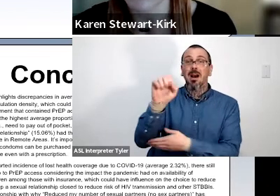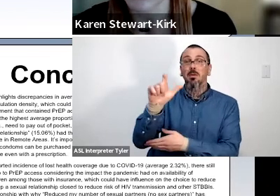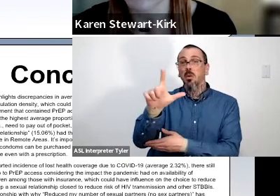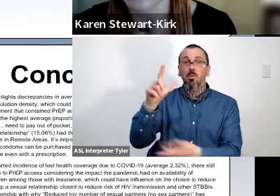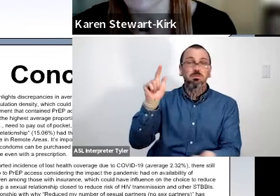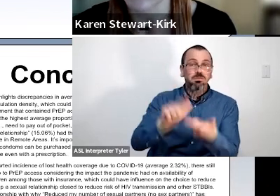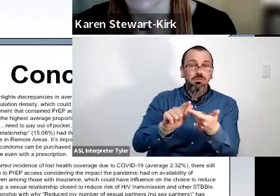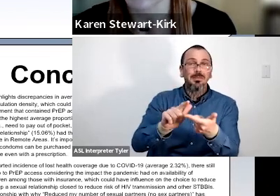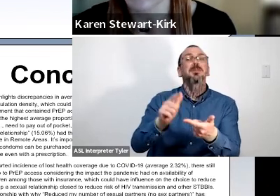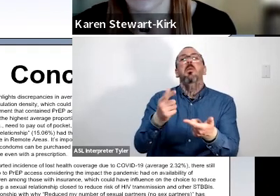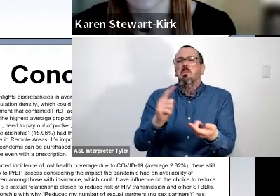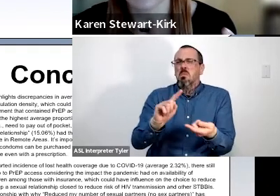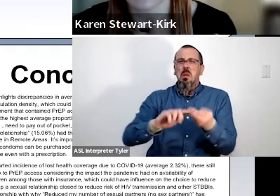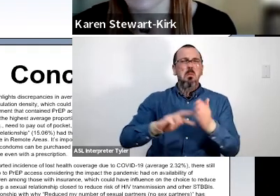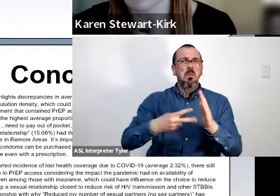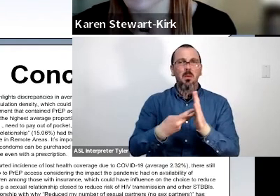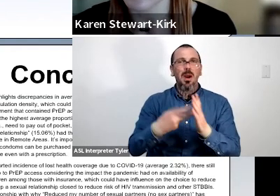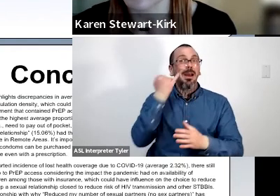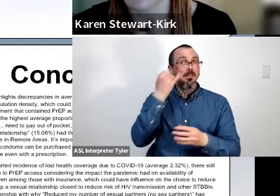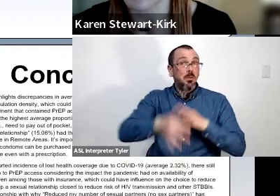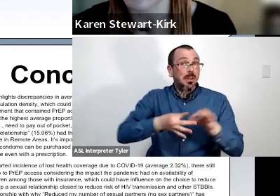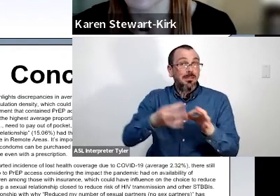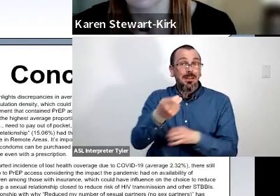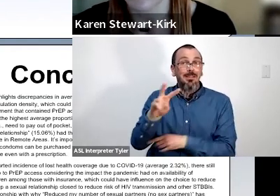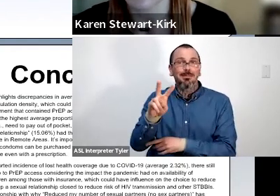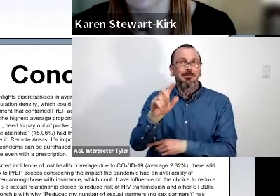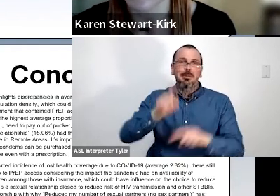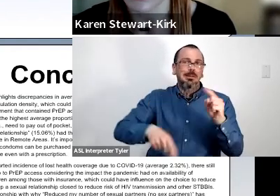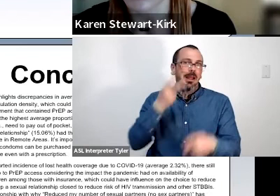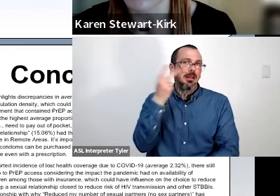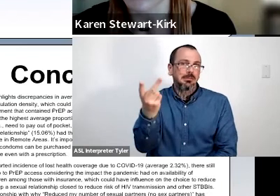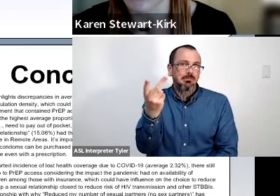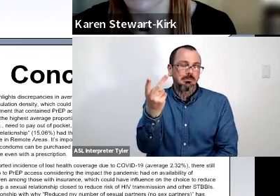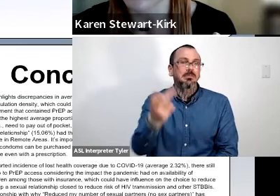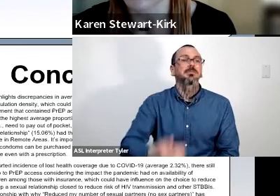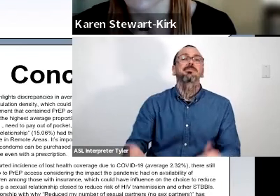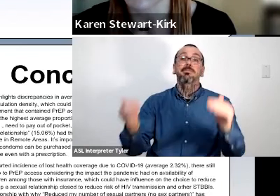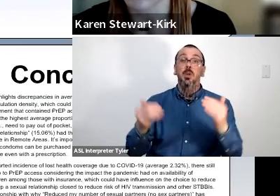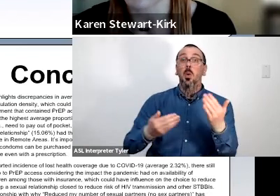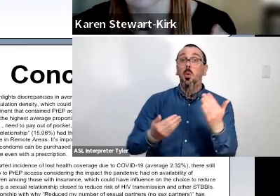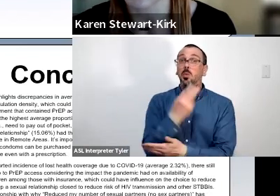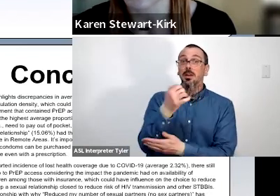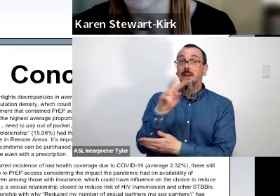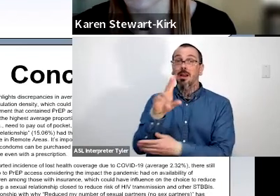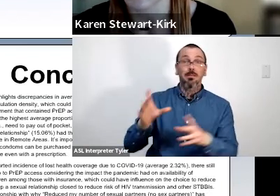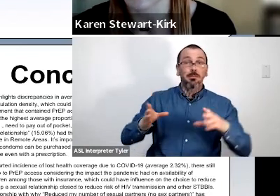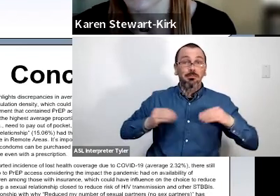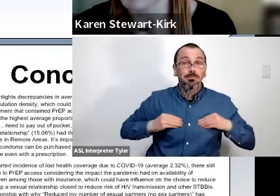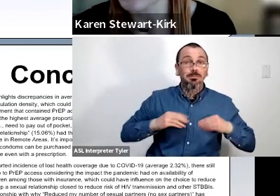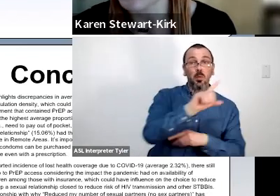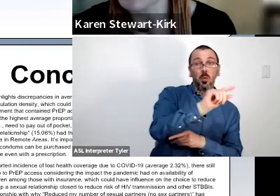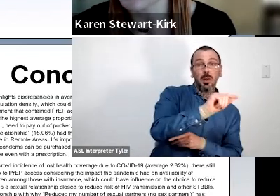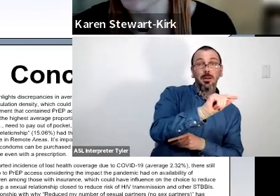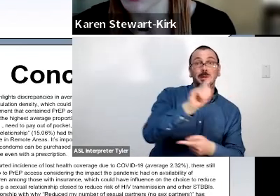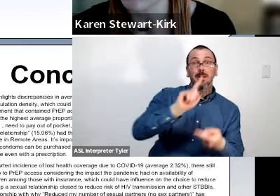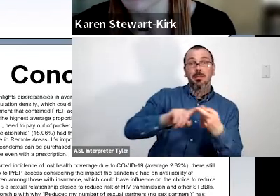the Public Health Agency of Canada highlights a 21% decrease in new diagnosed HIV cases in 2020 from 2019, of